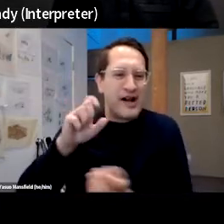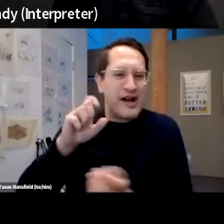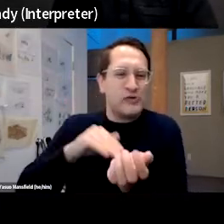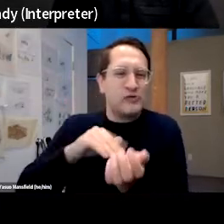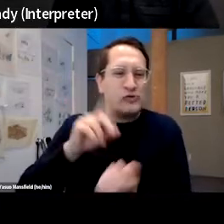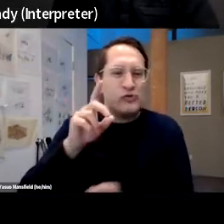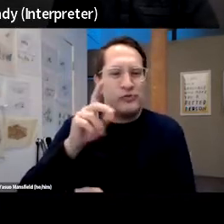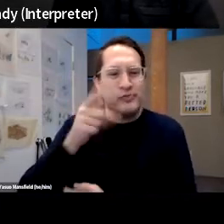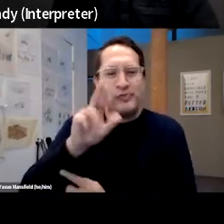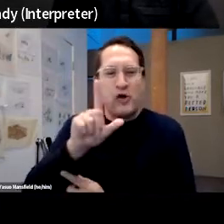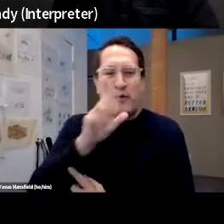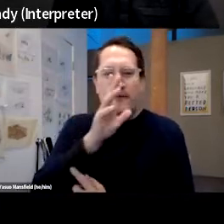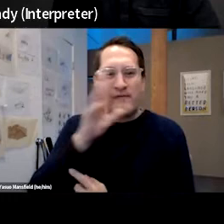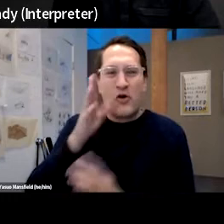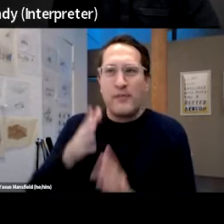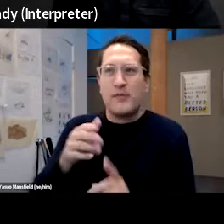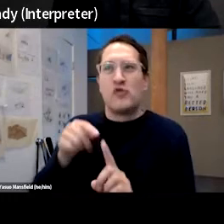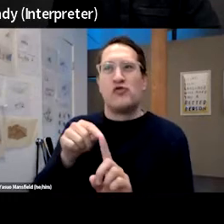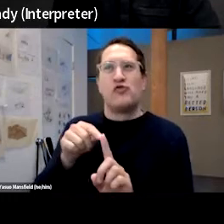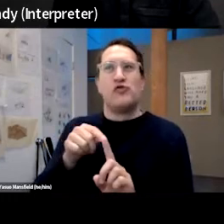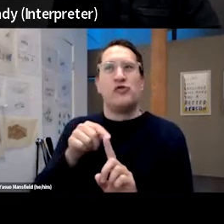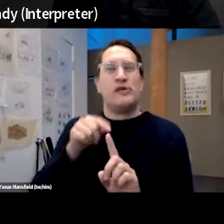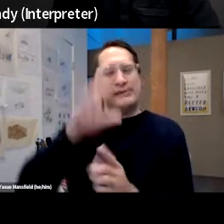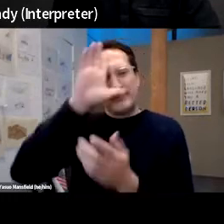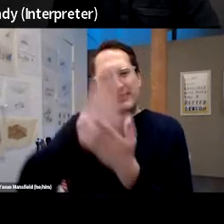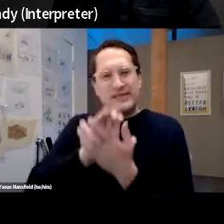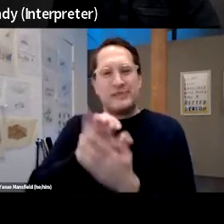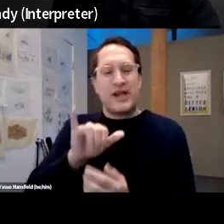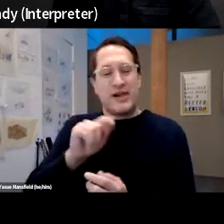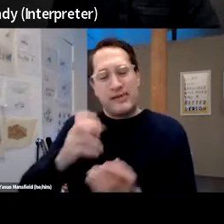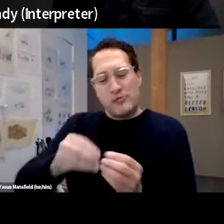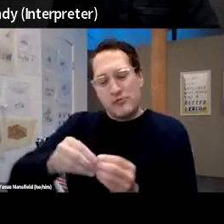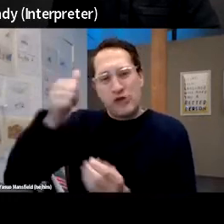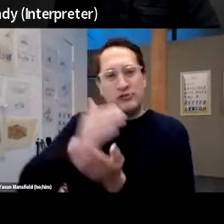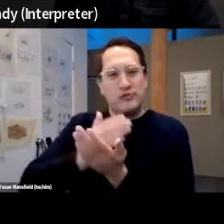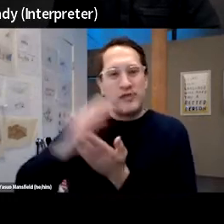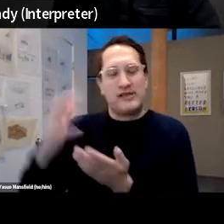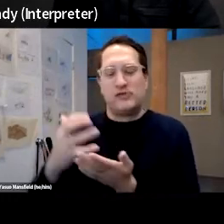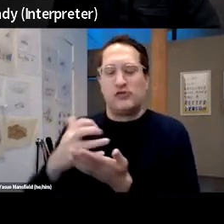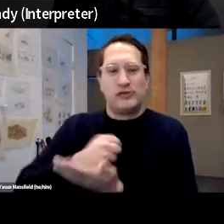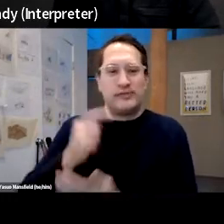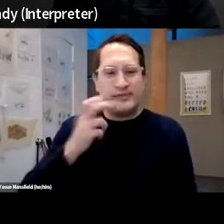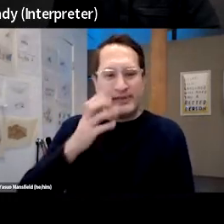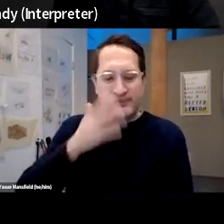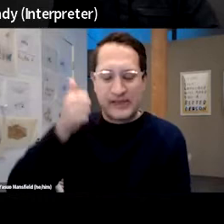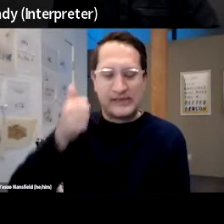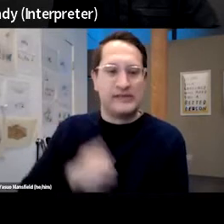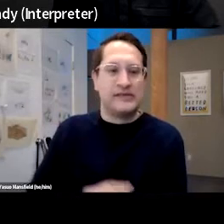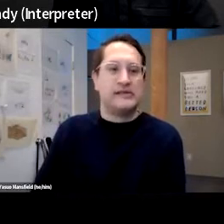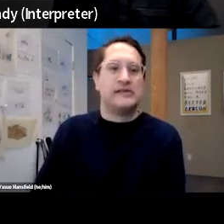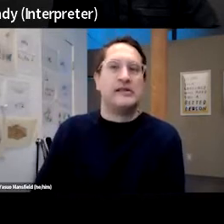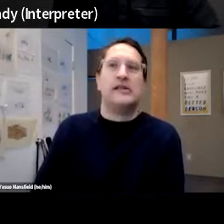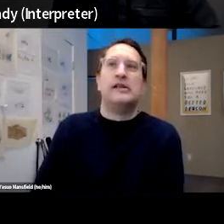We're deeply inspired by the late Dr. Paul Farmer. Dr. Paul Farmer believed that the most